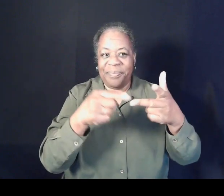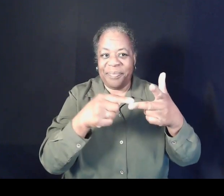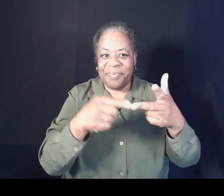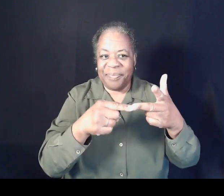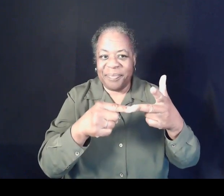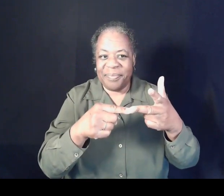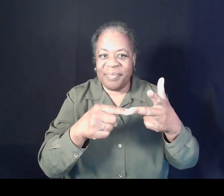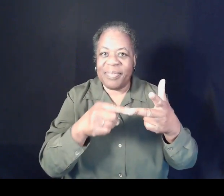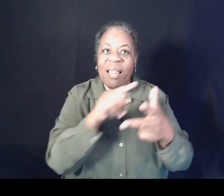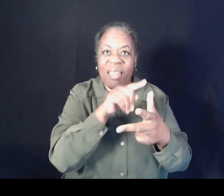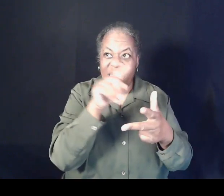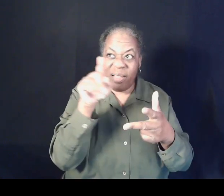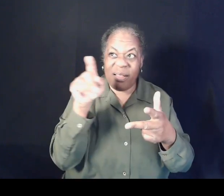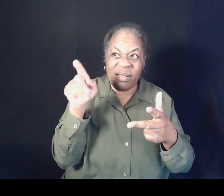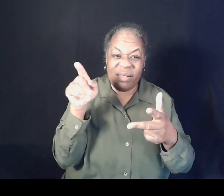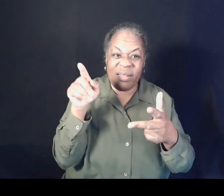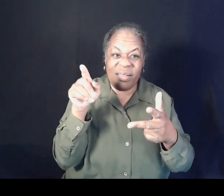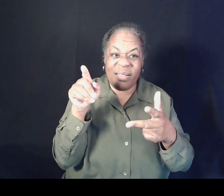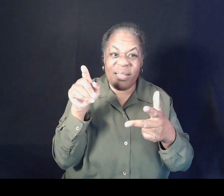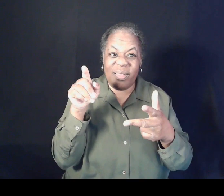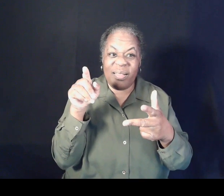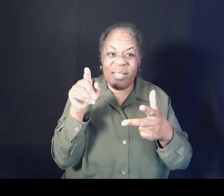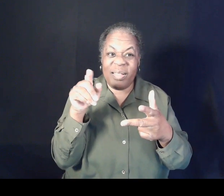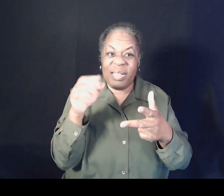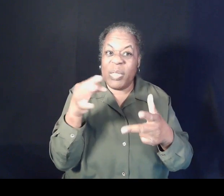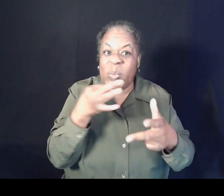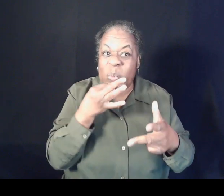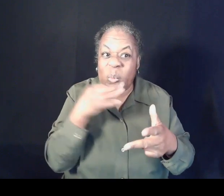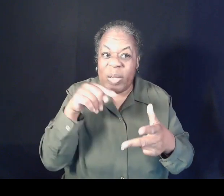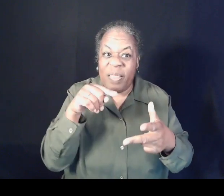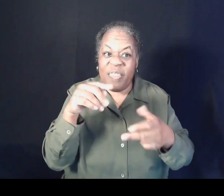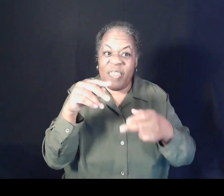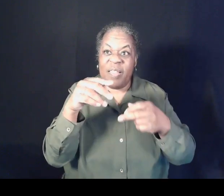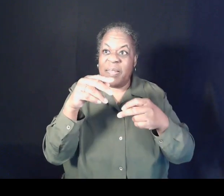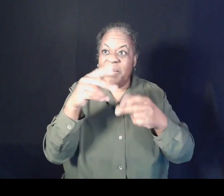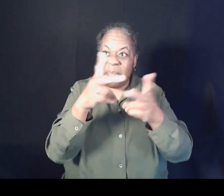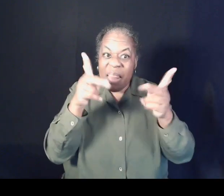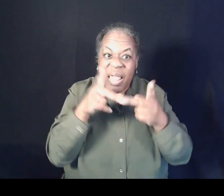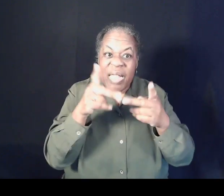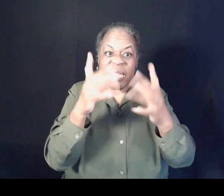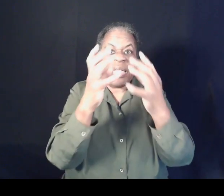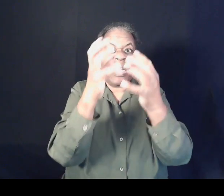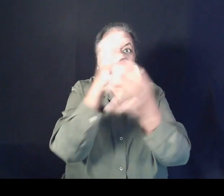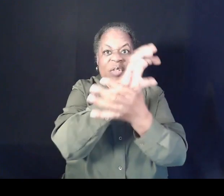a good look, because a day is coming where this place is going to be destroyed."